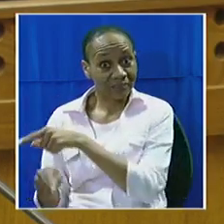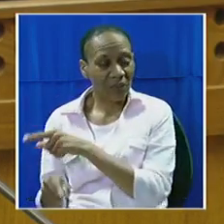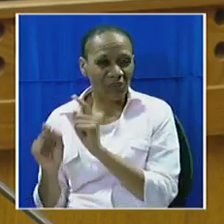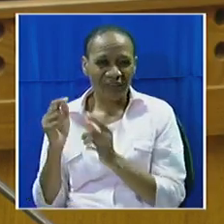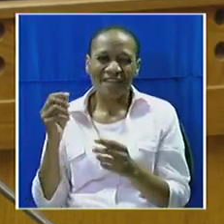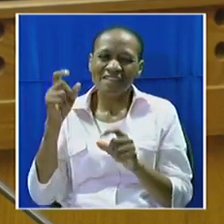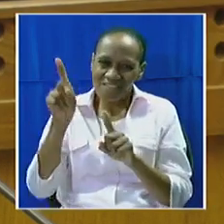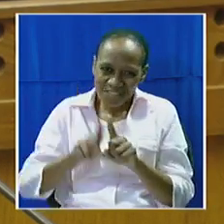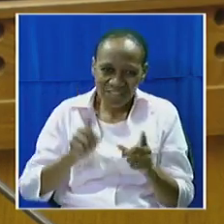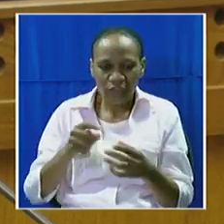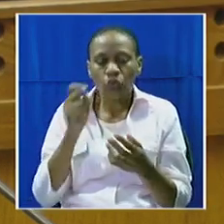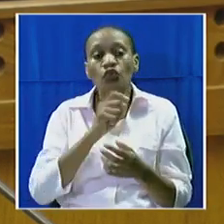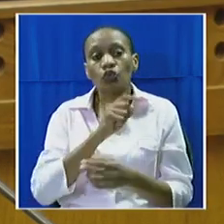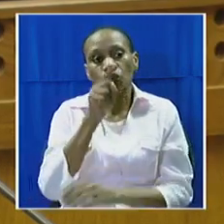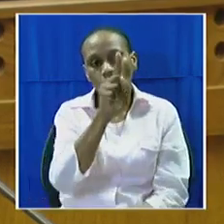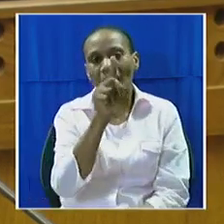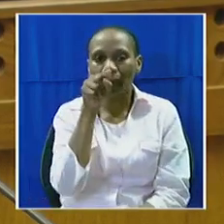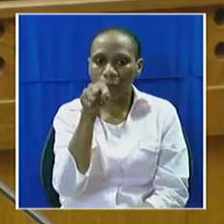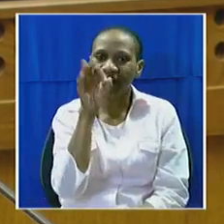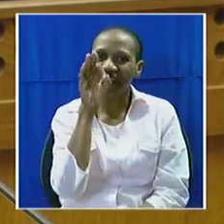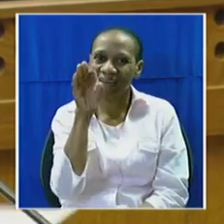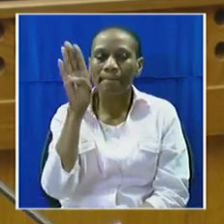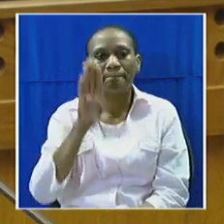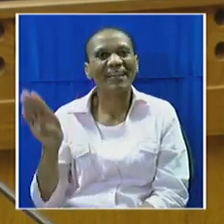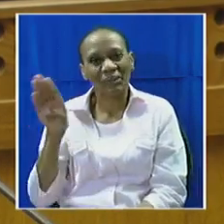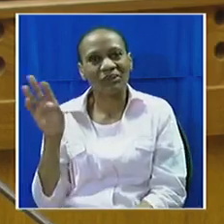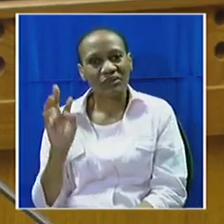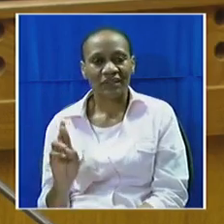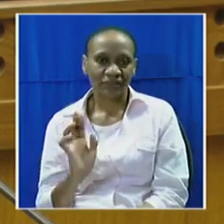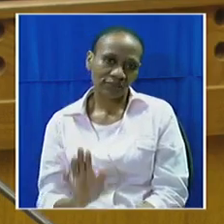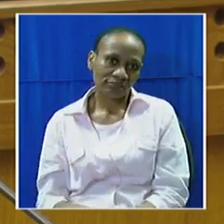unable to spend 1.3 billion.